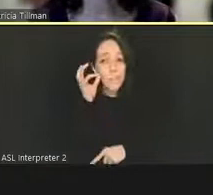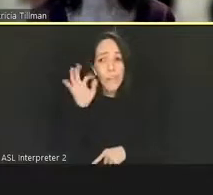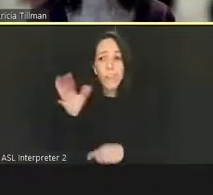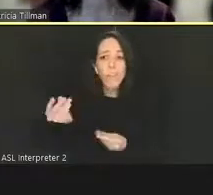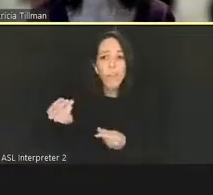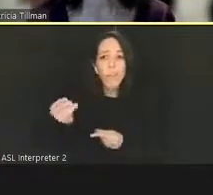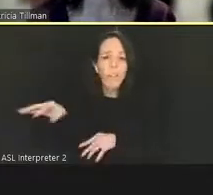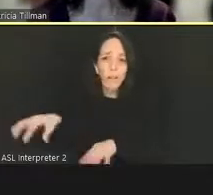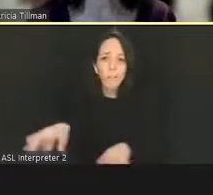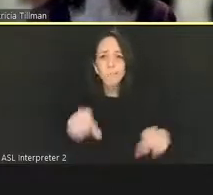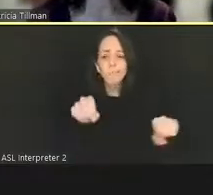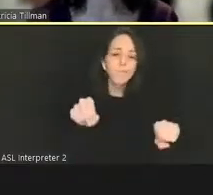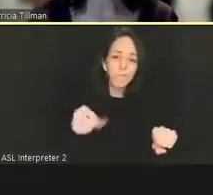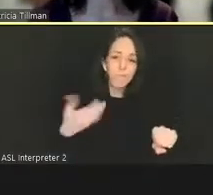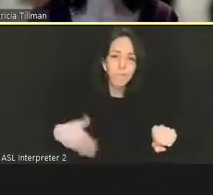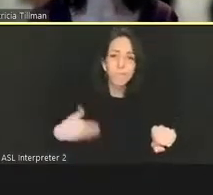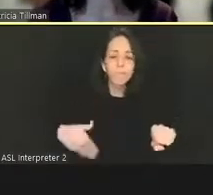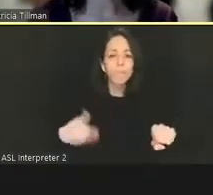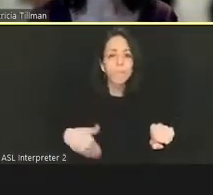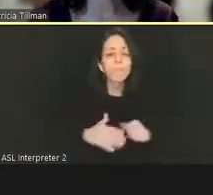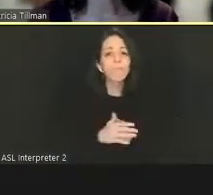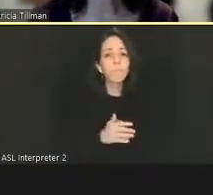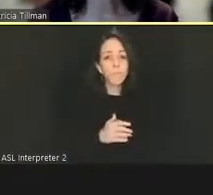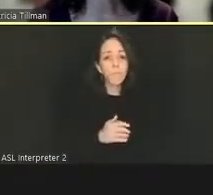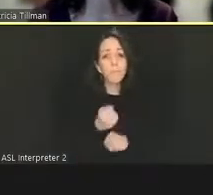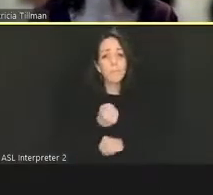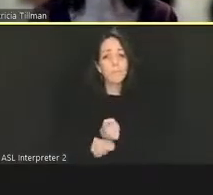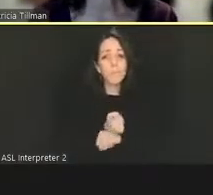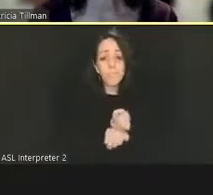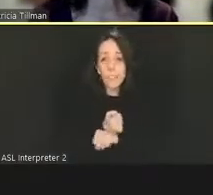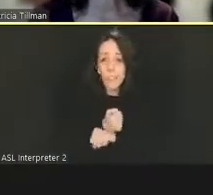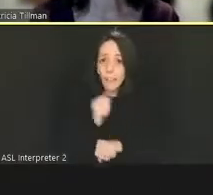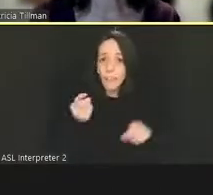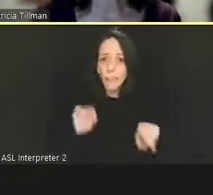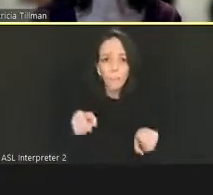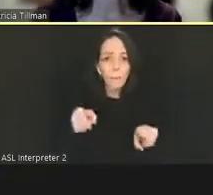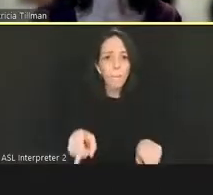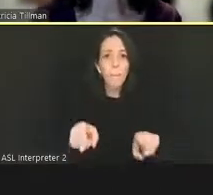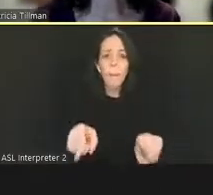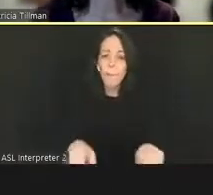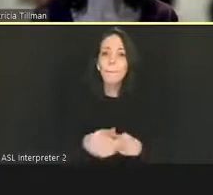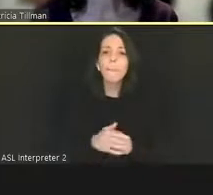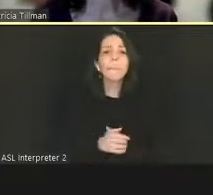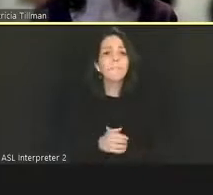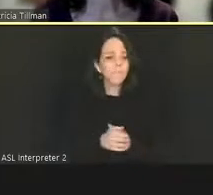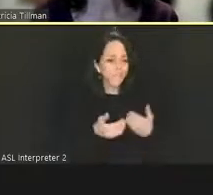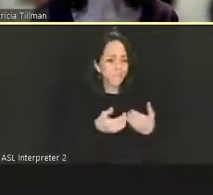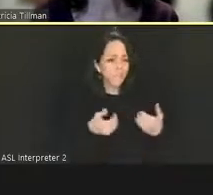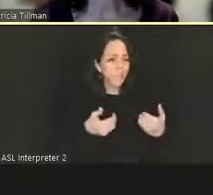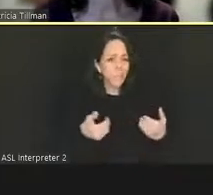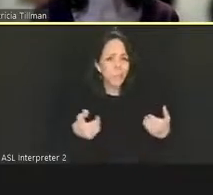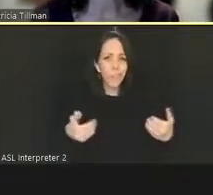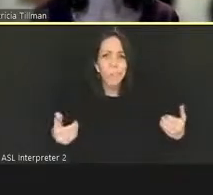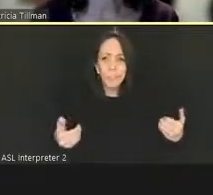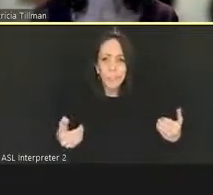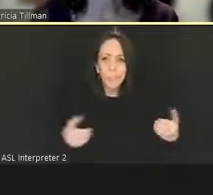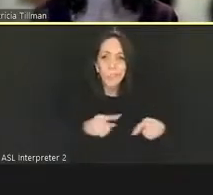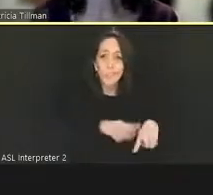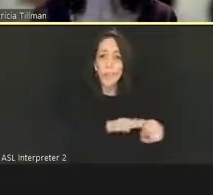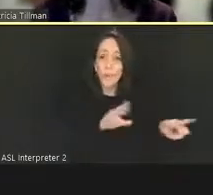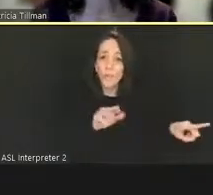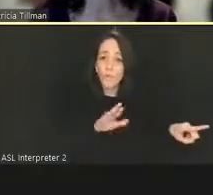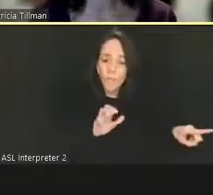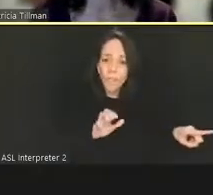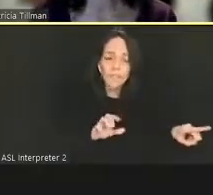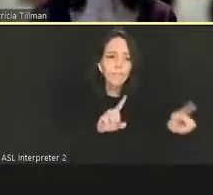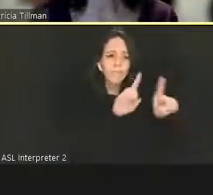land and the institution of slavery and segregation and Jim Crow